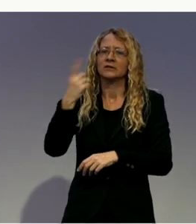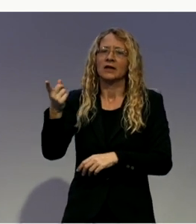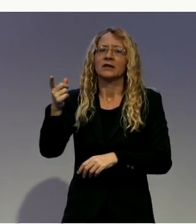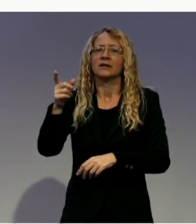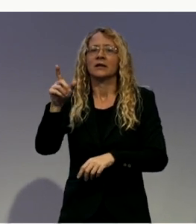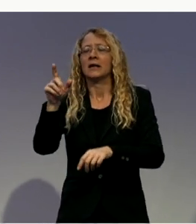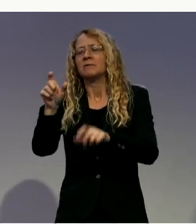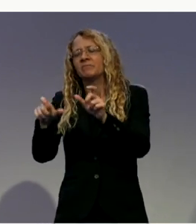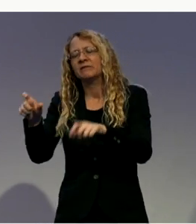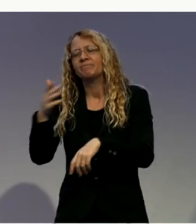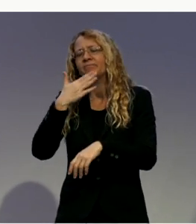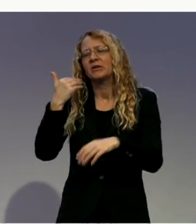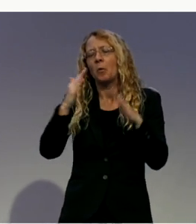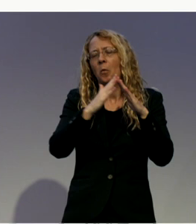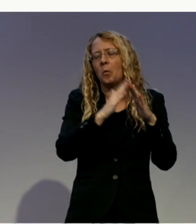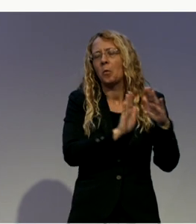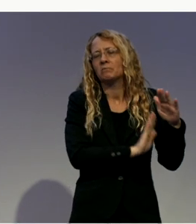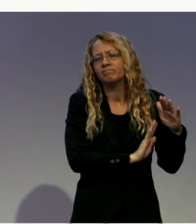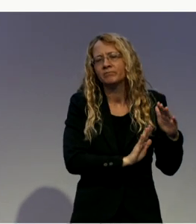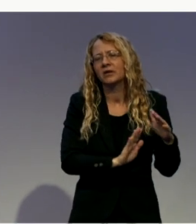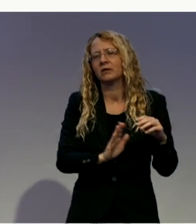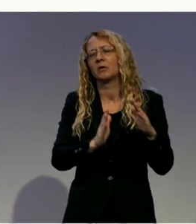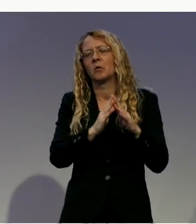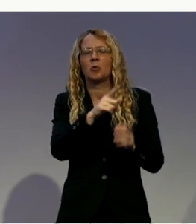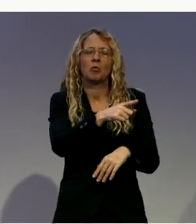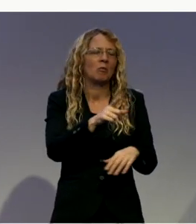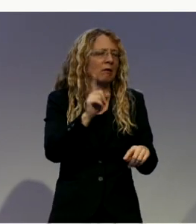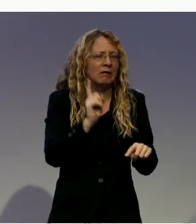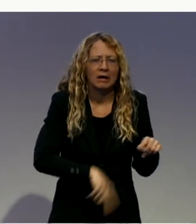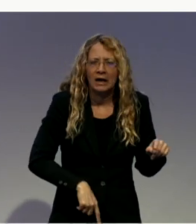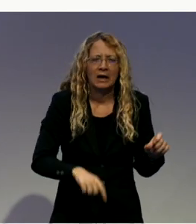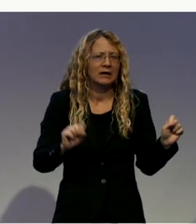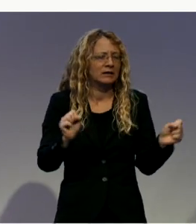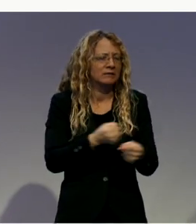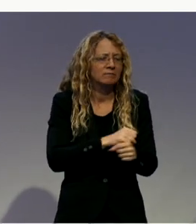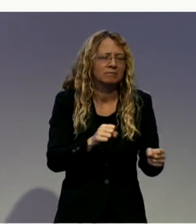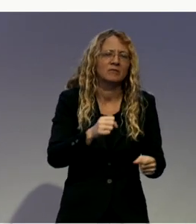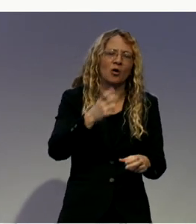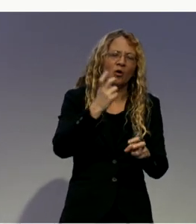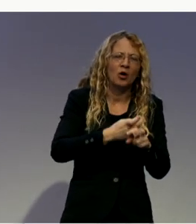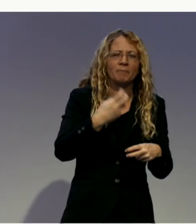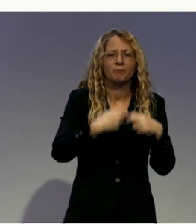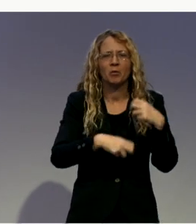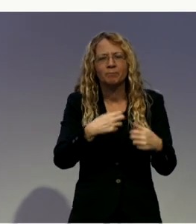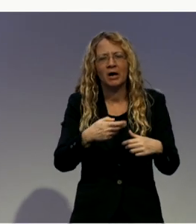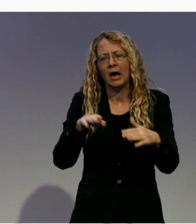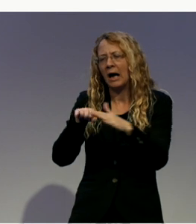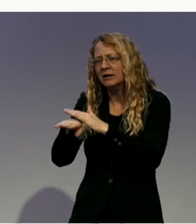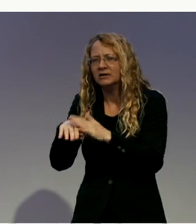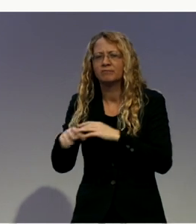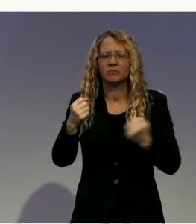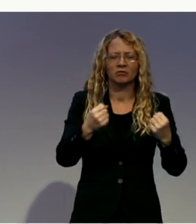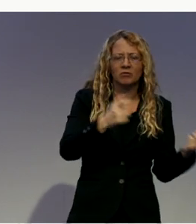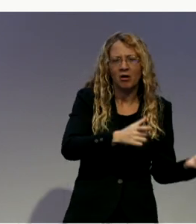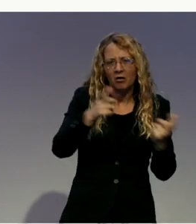we cannot afford financially either transportation, either accessibility, either anything.